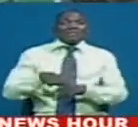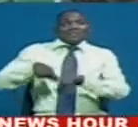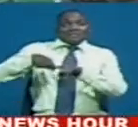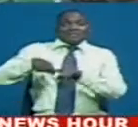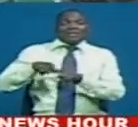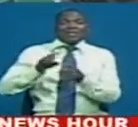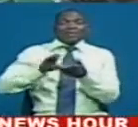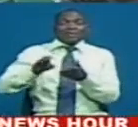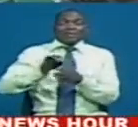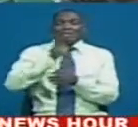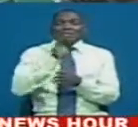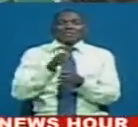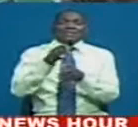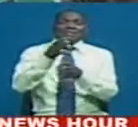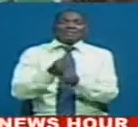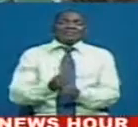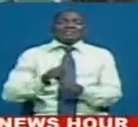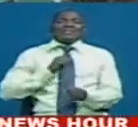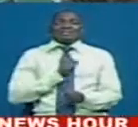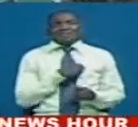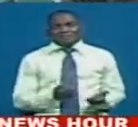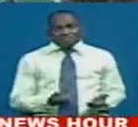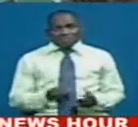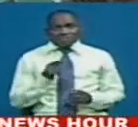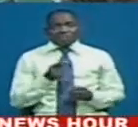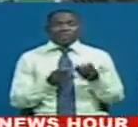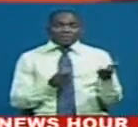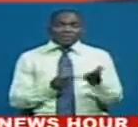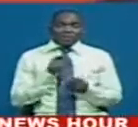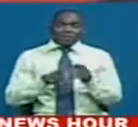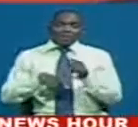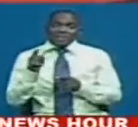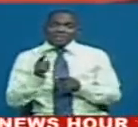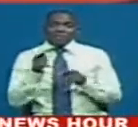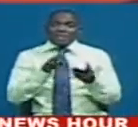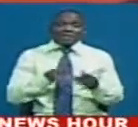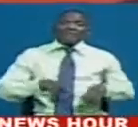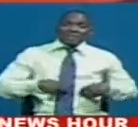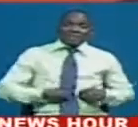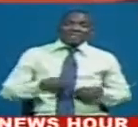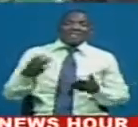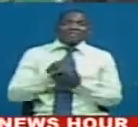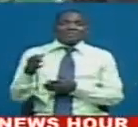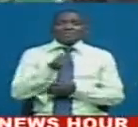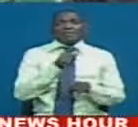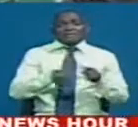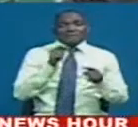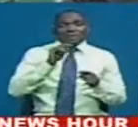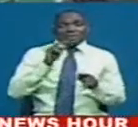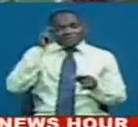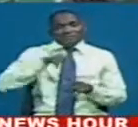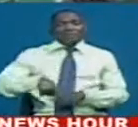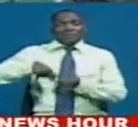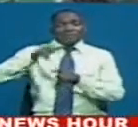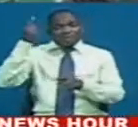ago, the college has not been able to replace staff members who exited either through death, retirement or transfers.